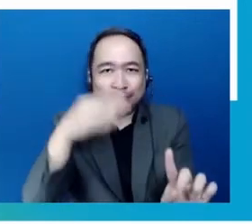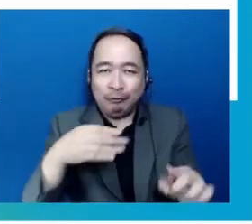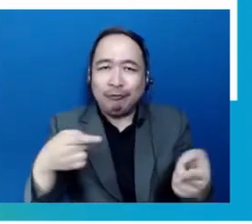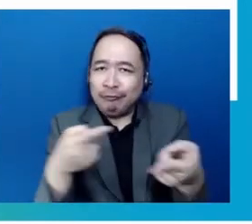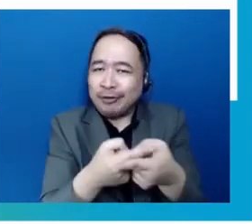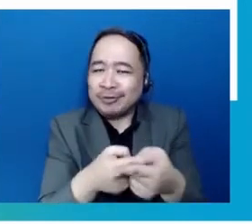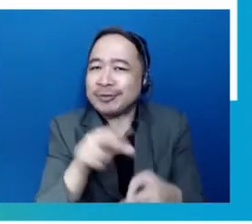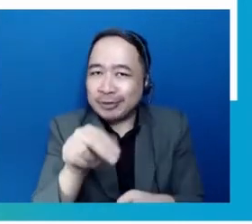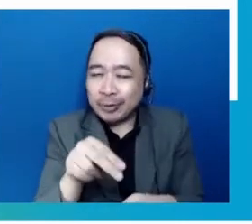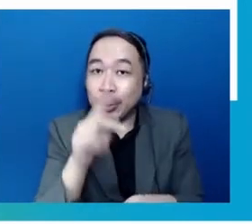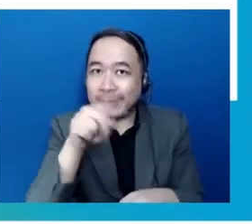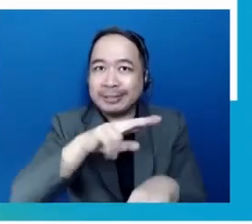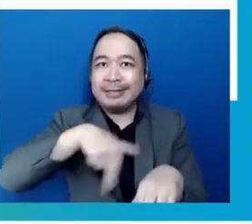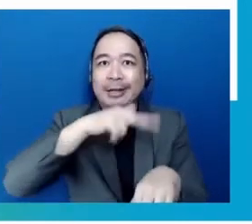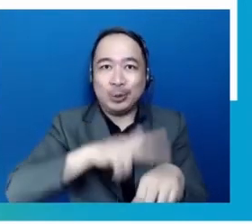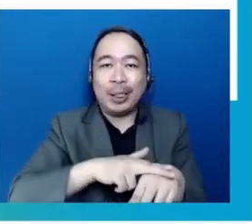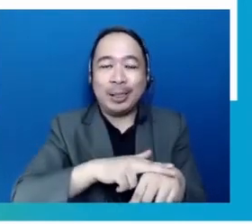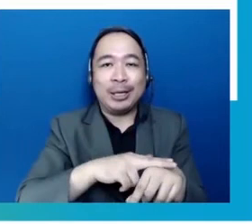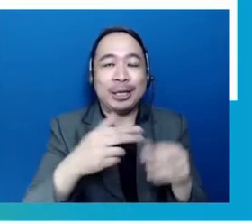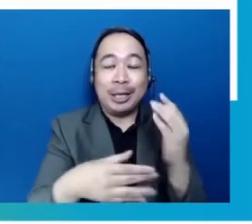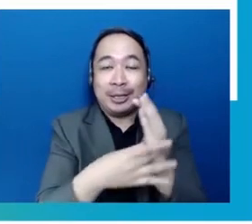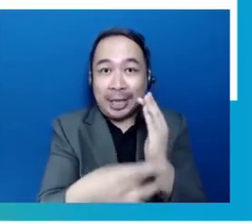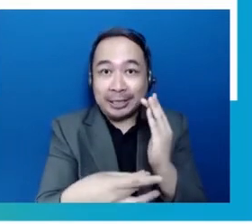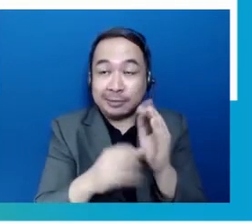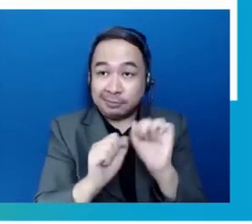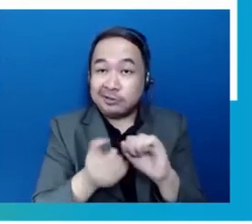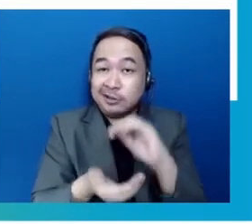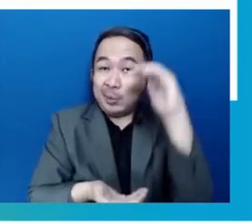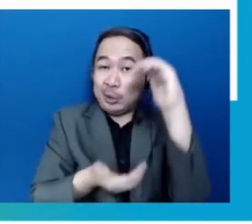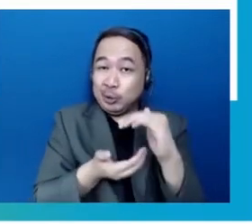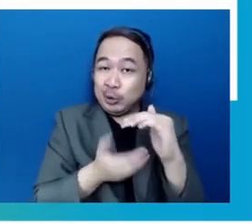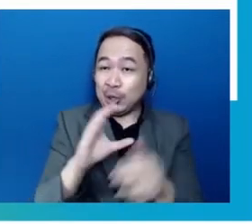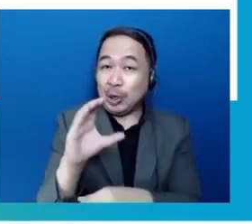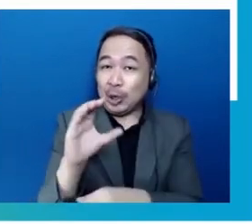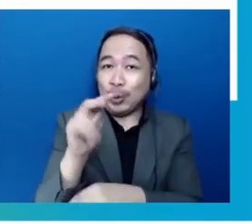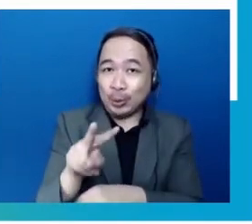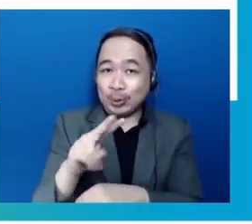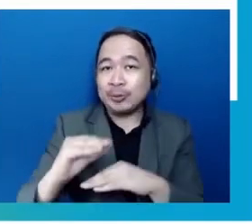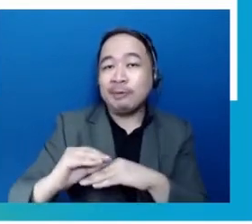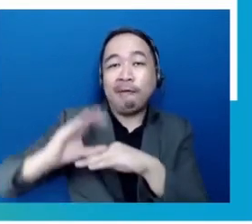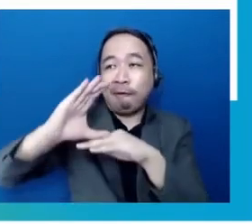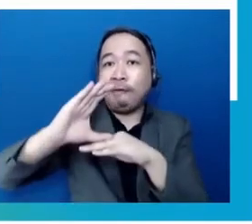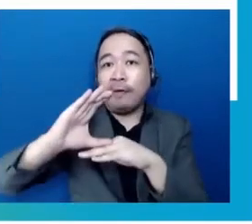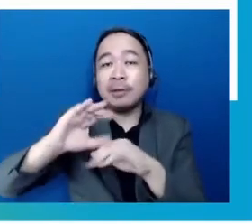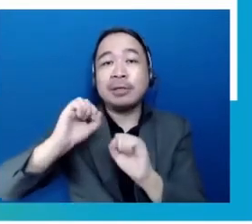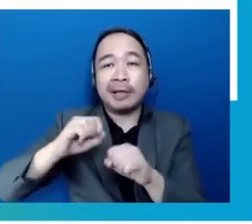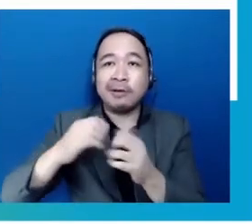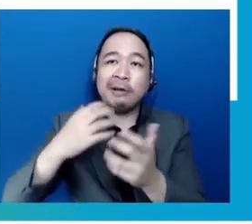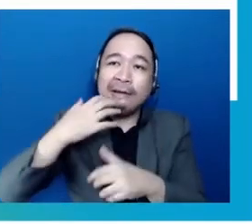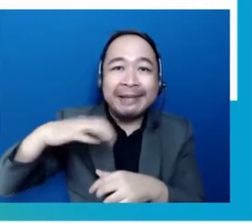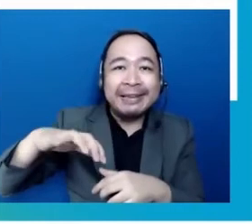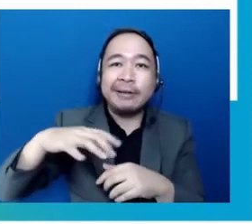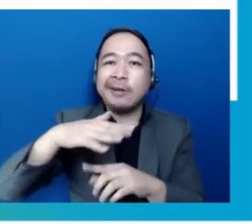can replace coal to reduce carbon emissions, increase access to clean cooking and heating, and play